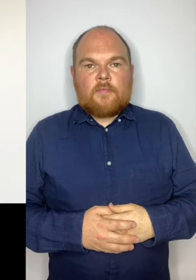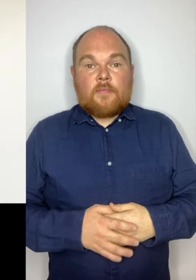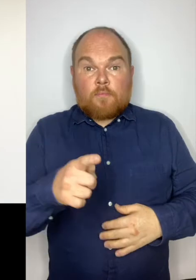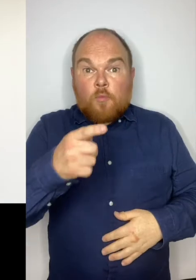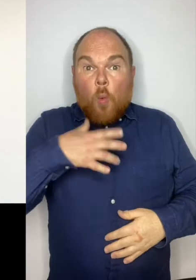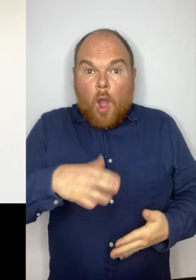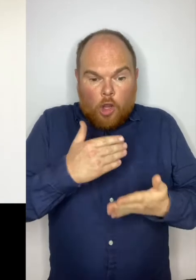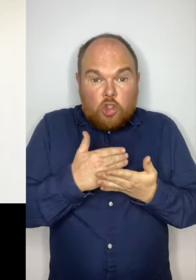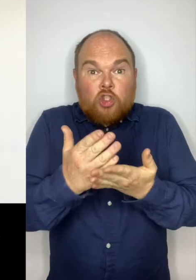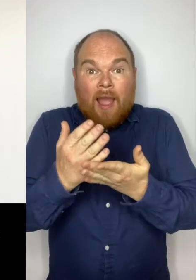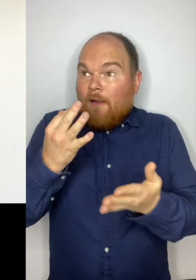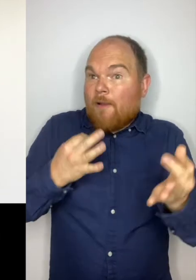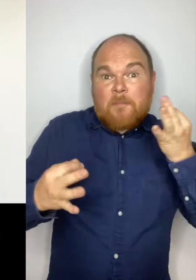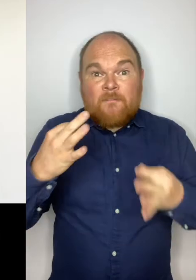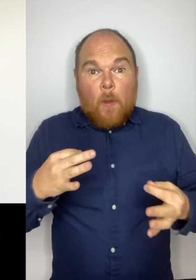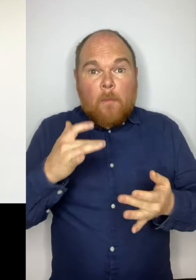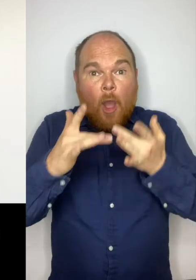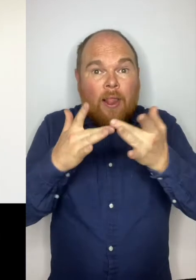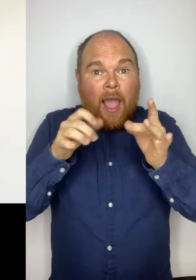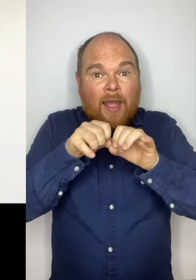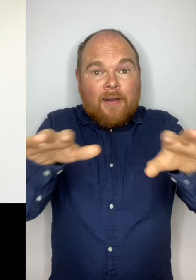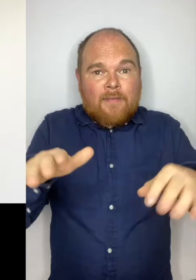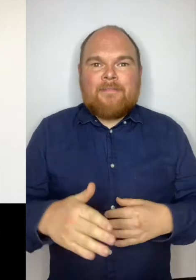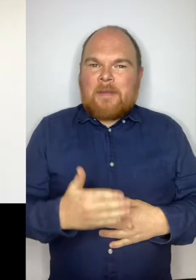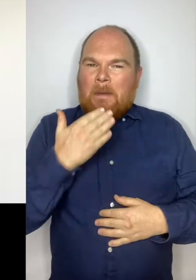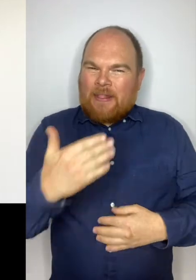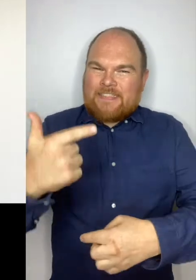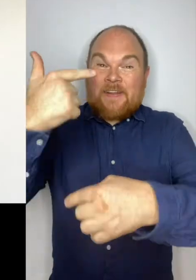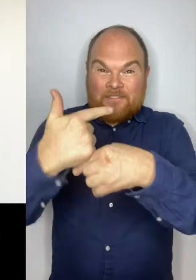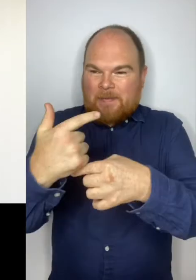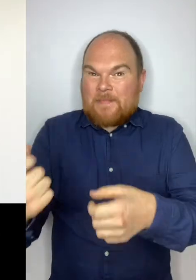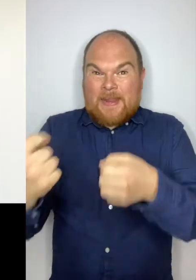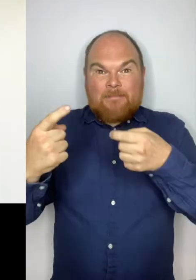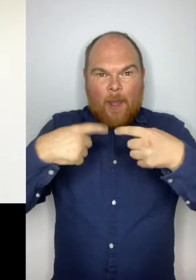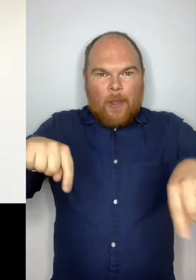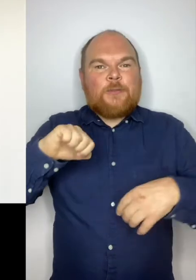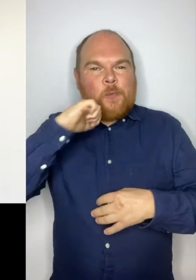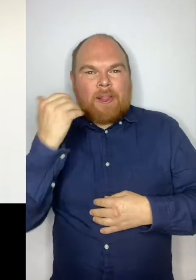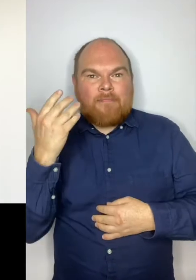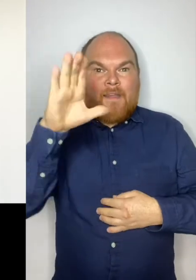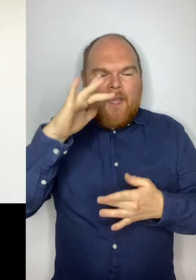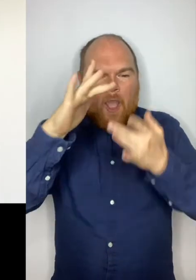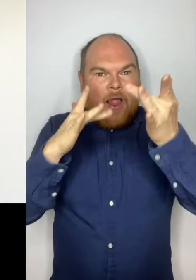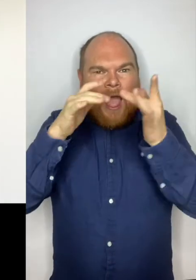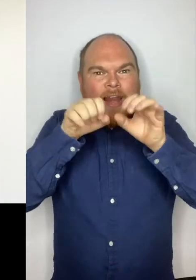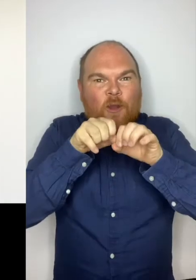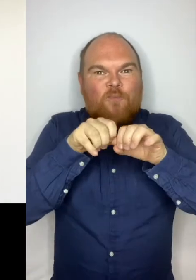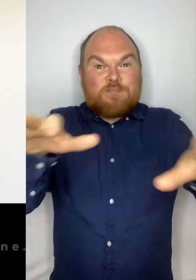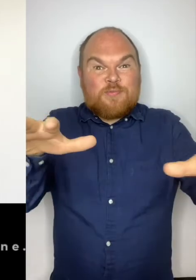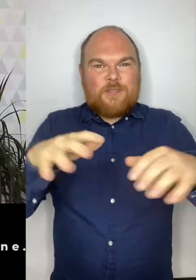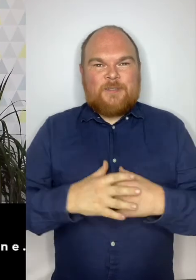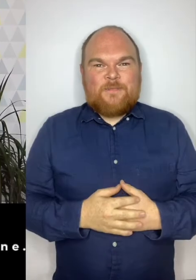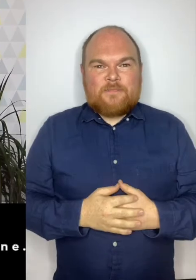If you want to share your performance and have it screened on the 29th of June at the SoDaDa event, then record it and send it through to